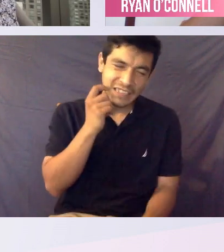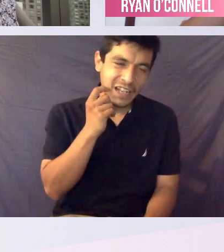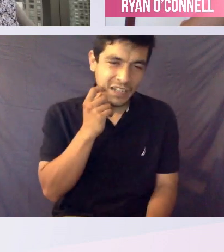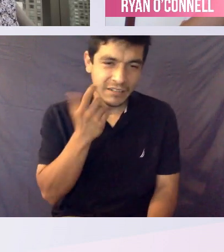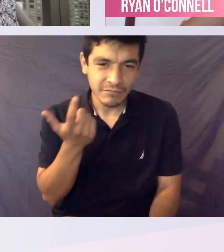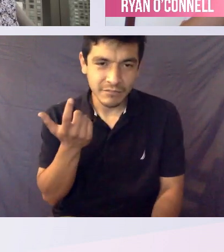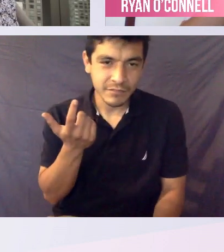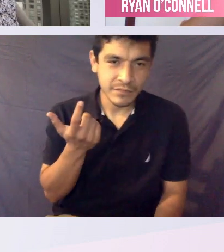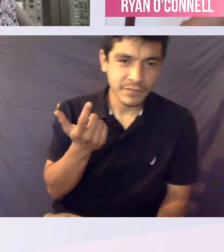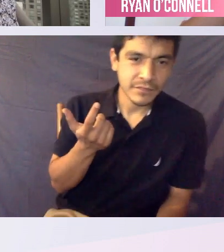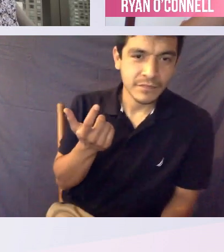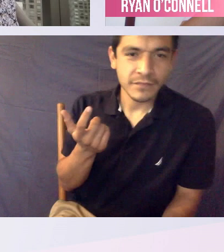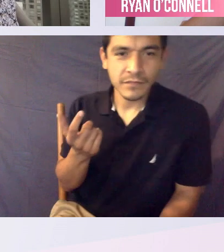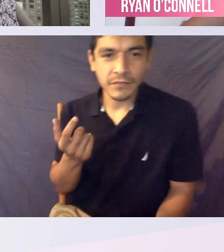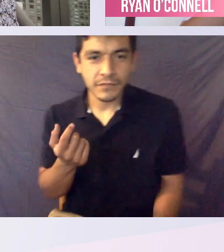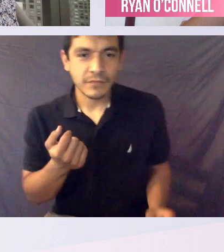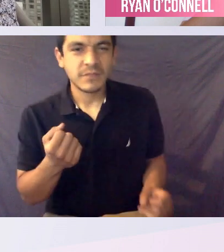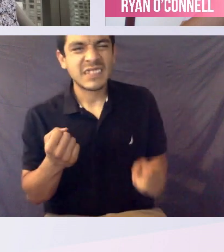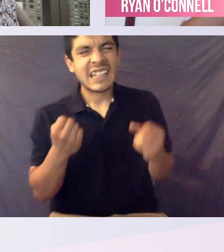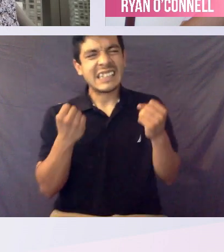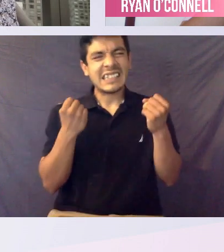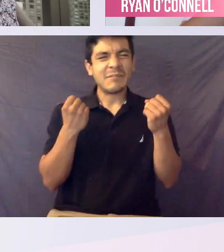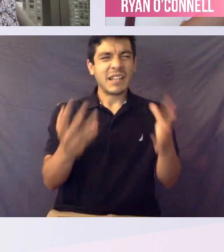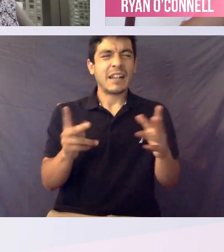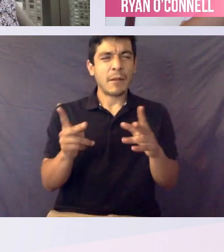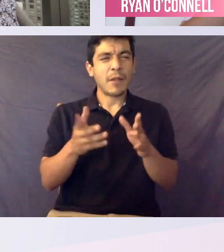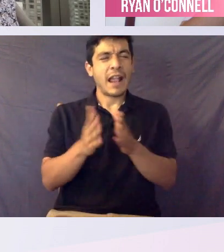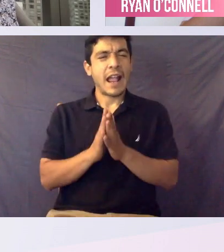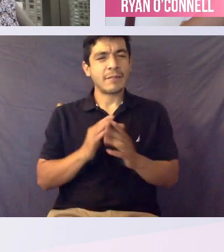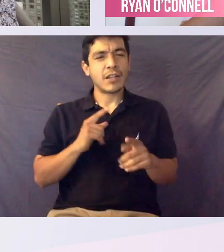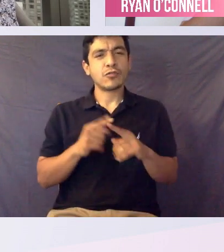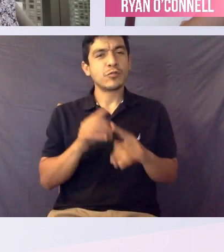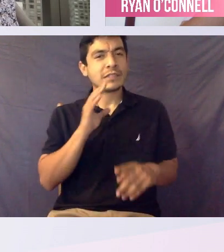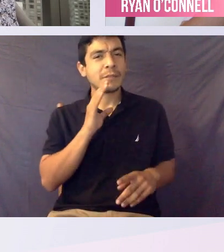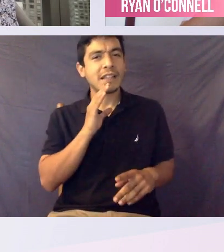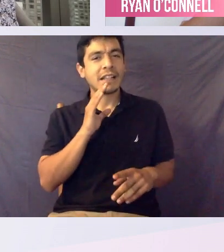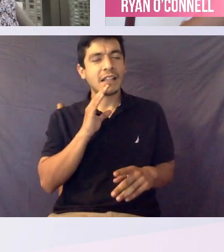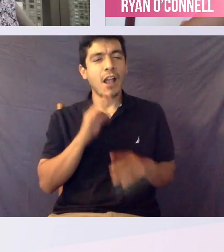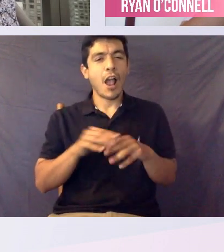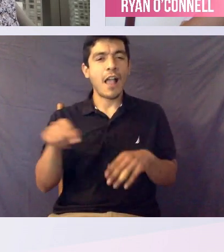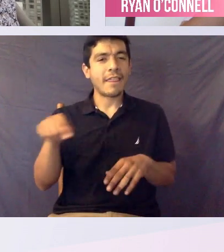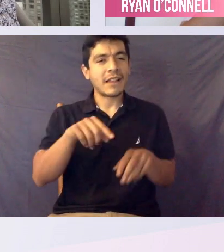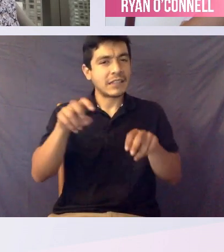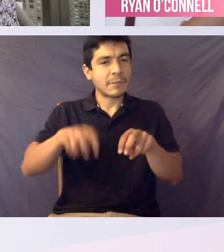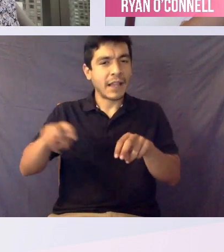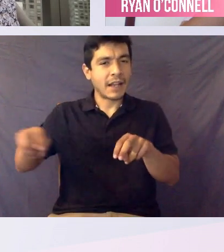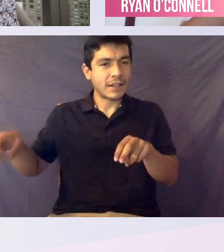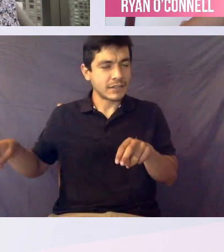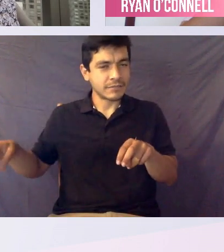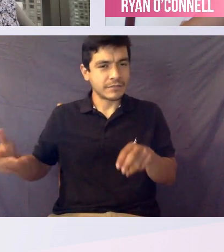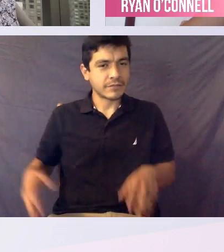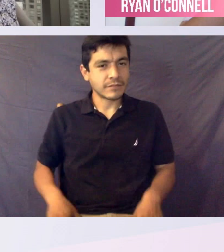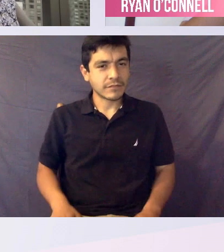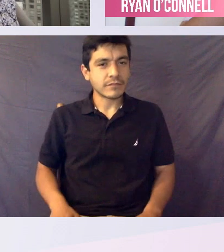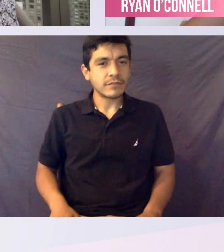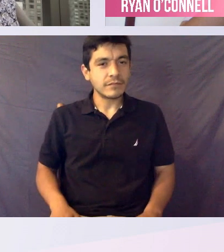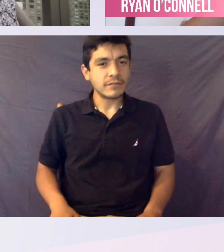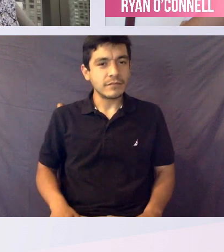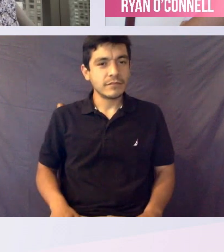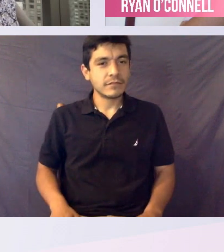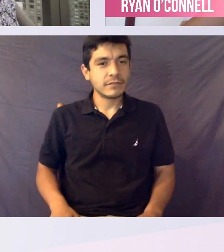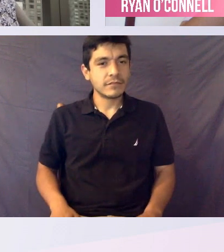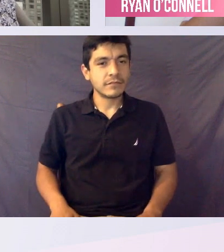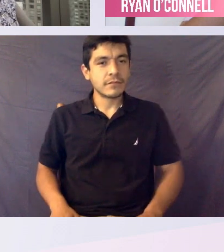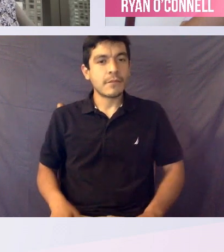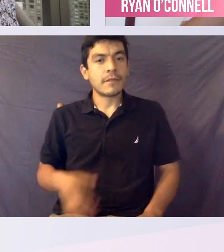being asked to speak on these kinds of things, it's so funny. Even I posted a video after the Atlanta shootings,